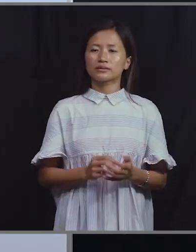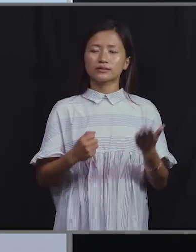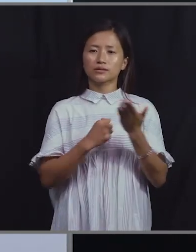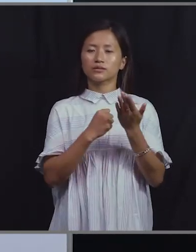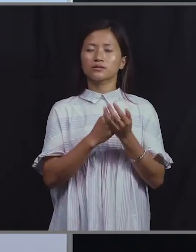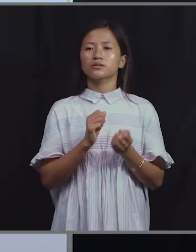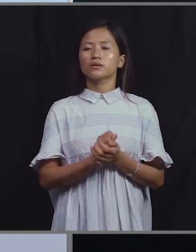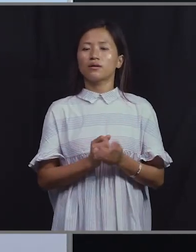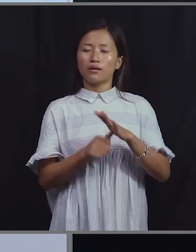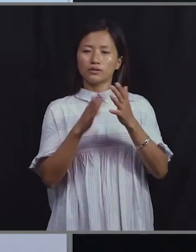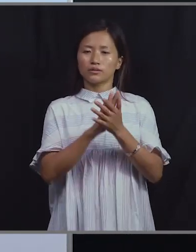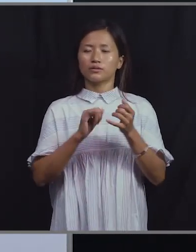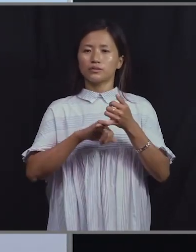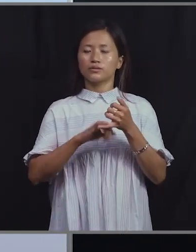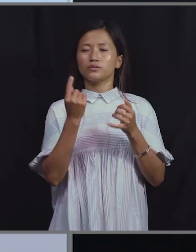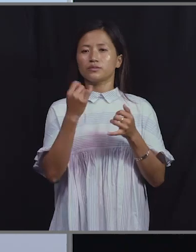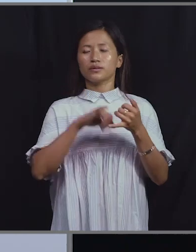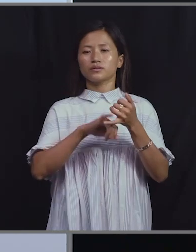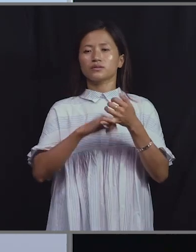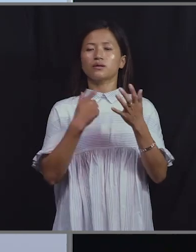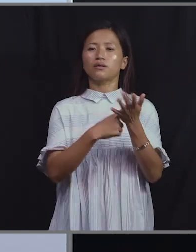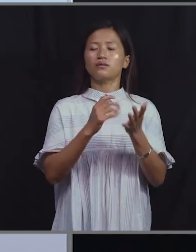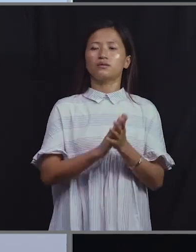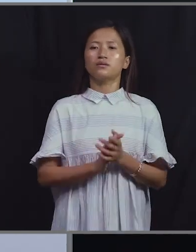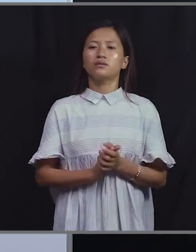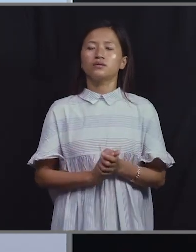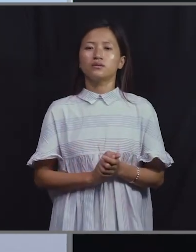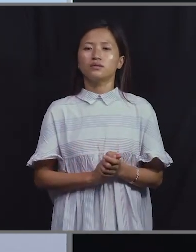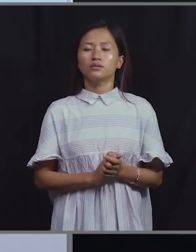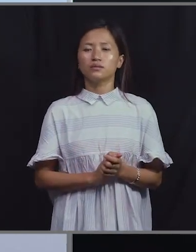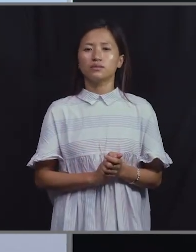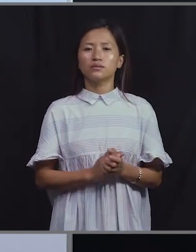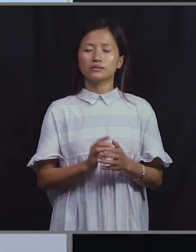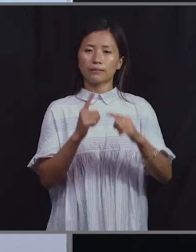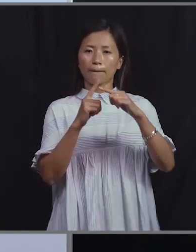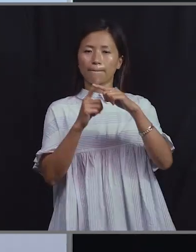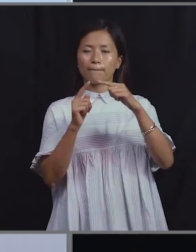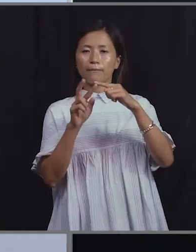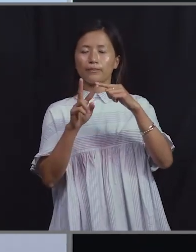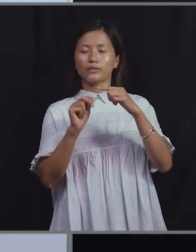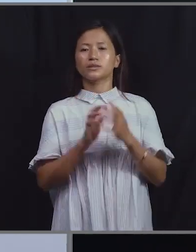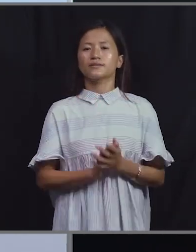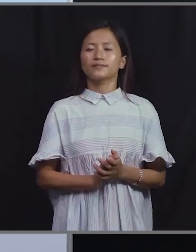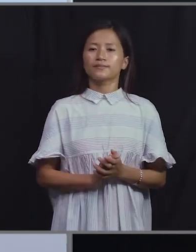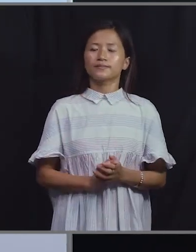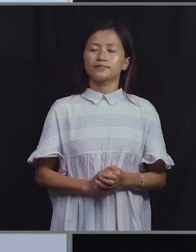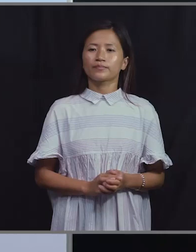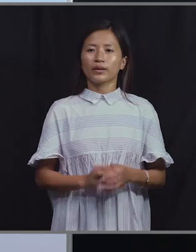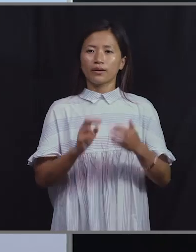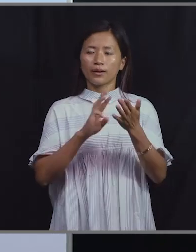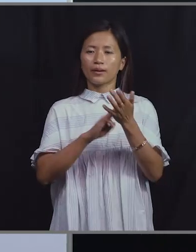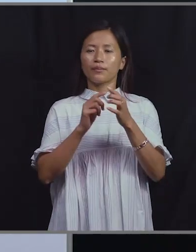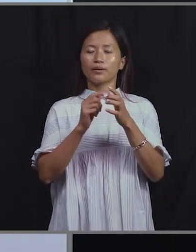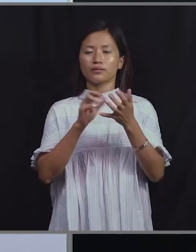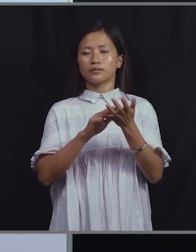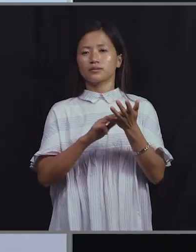from the USSR. And yes, USSR replied in a positive manner. She equipped Cuba with